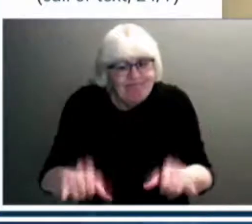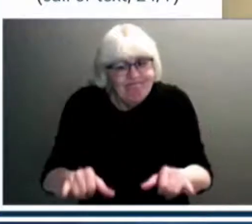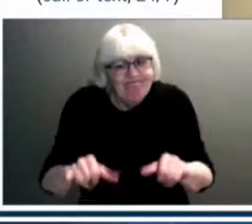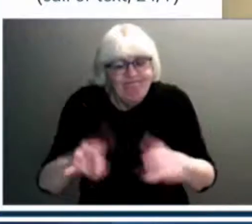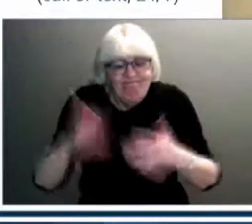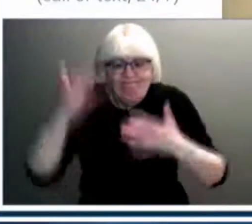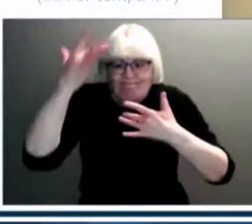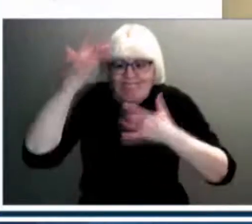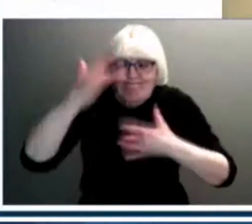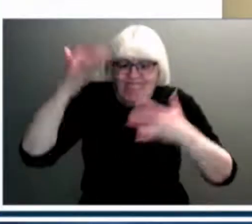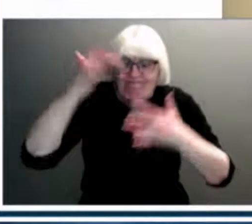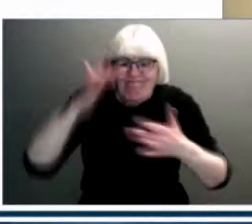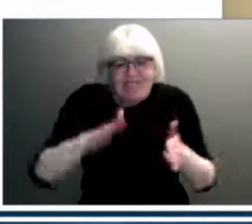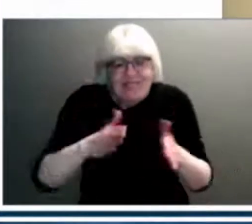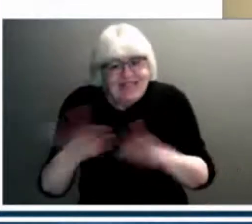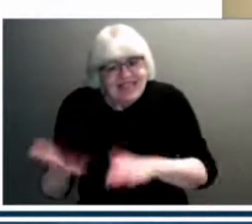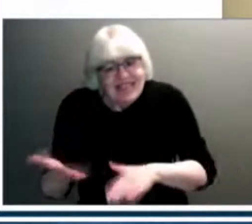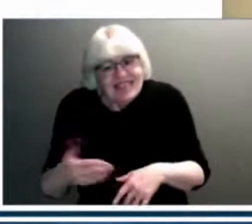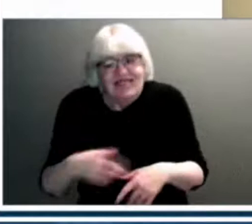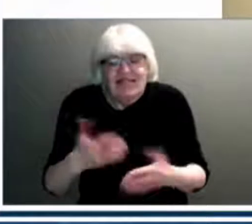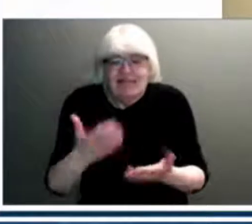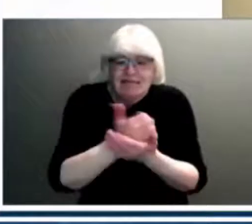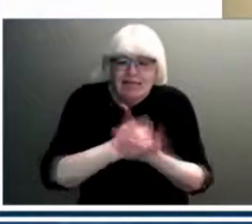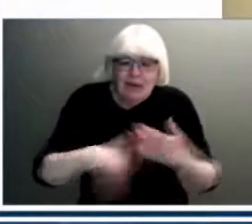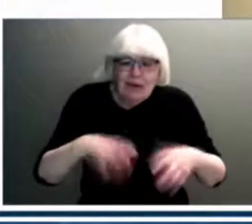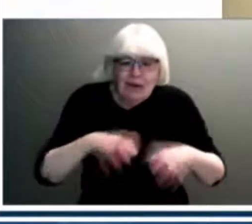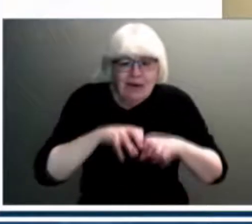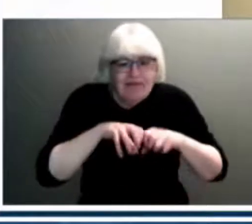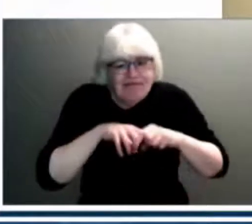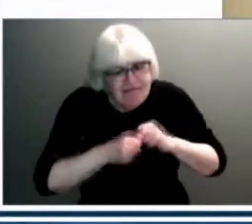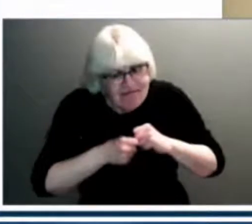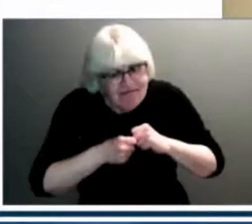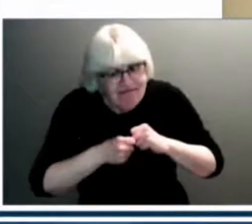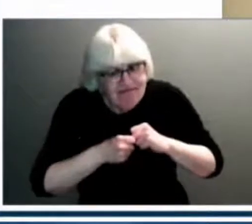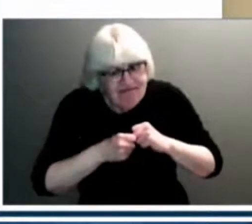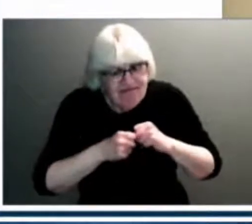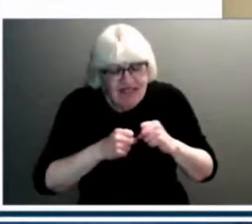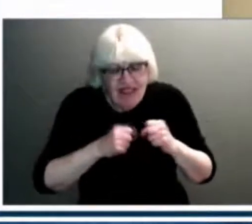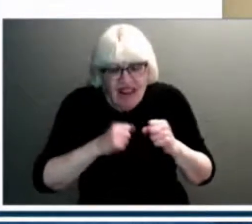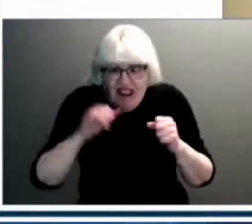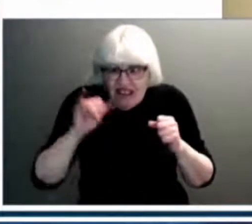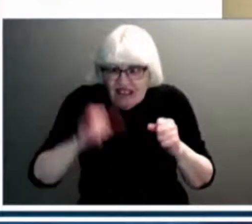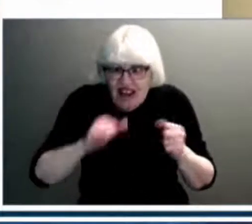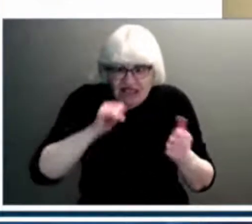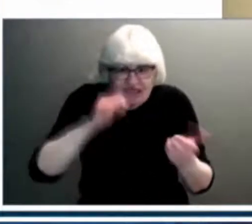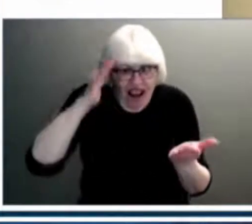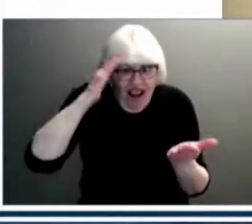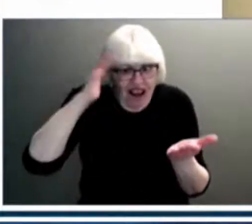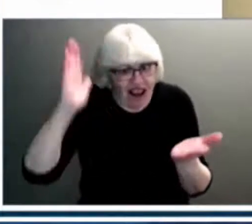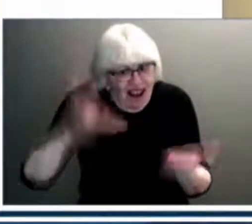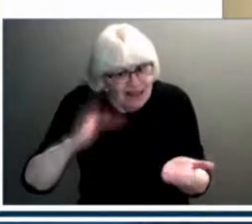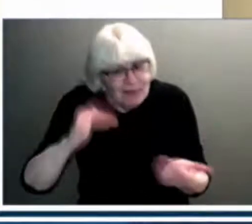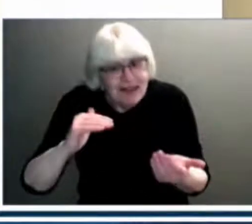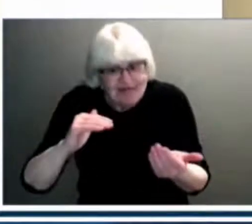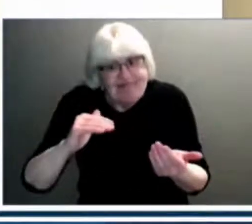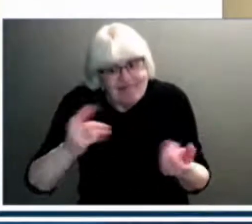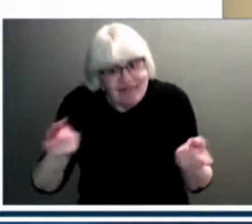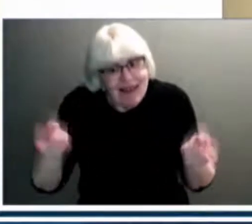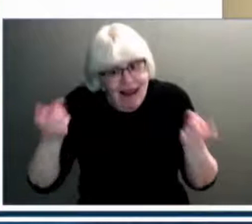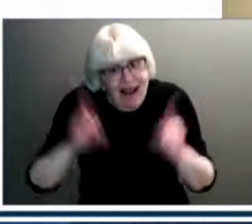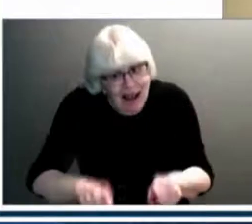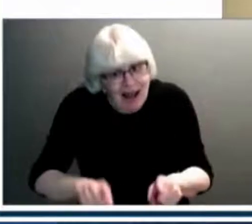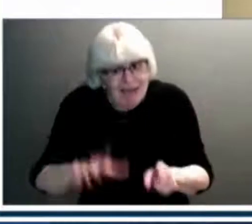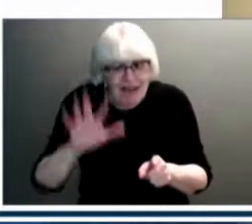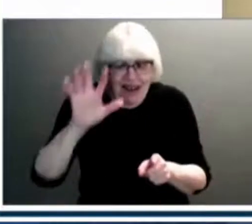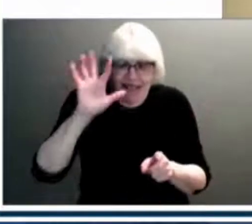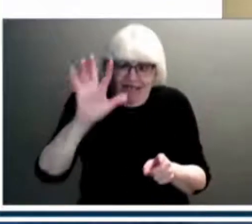grieving families if they thought this could happen, they may well say no. But it is happening. 5 people died this week and 60 people